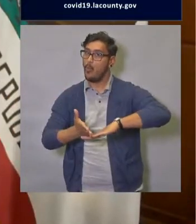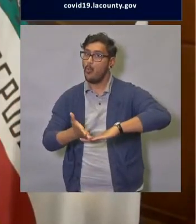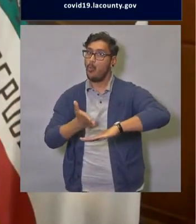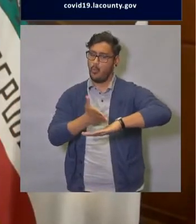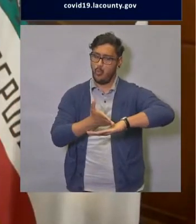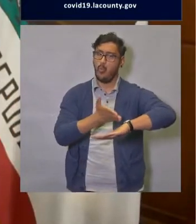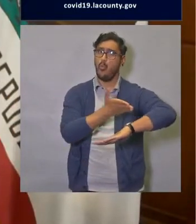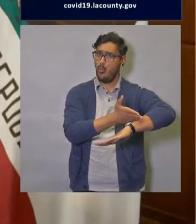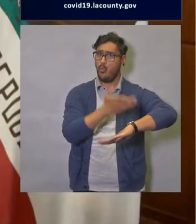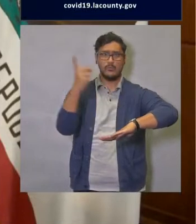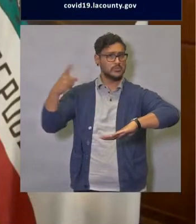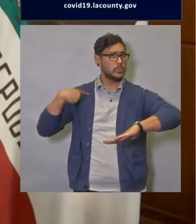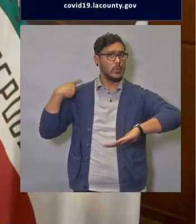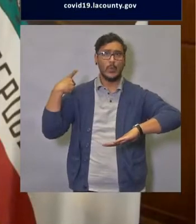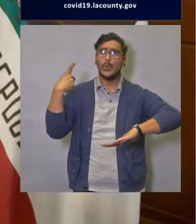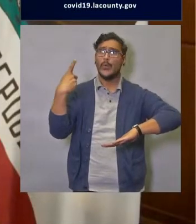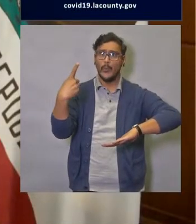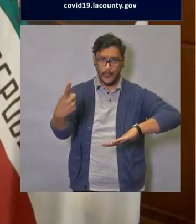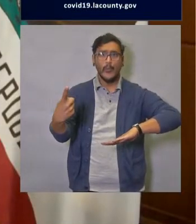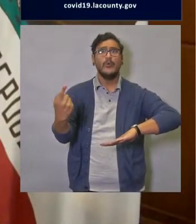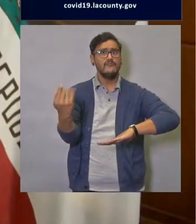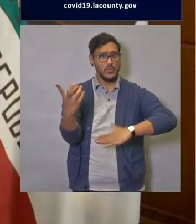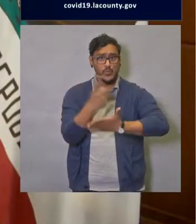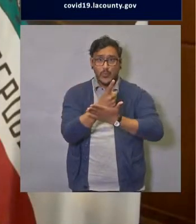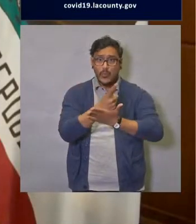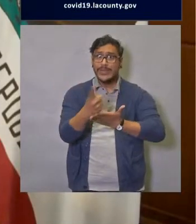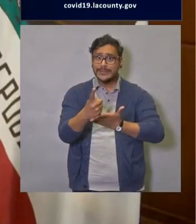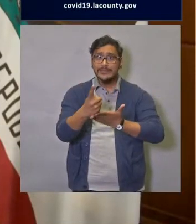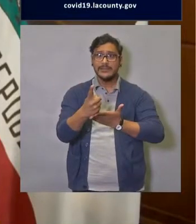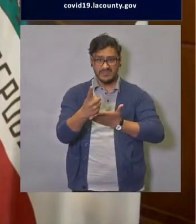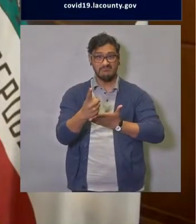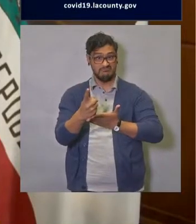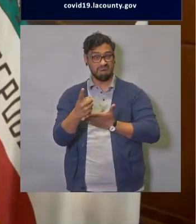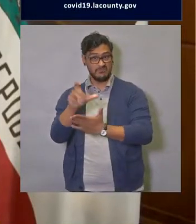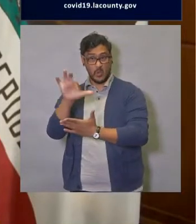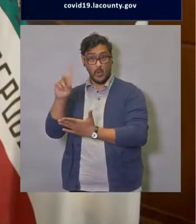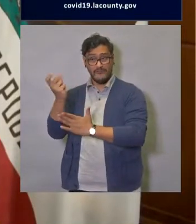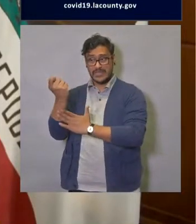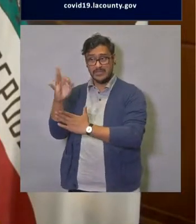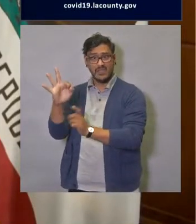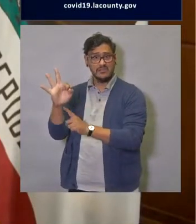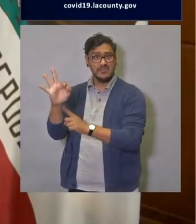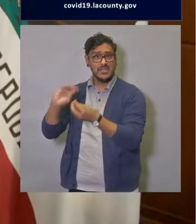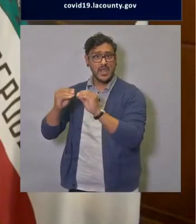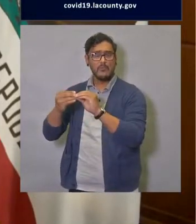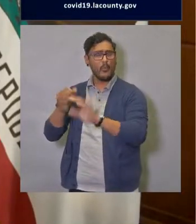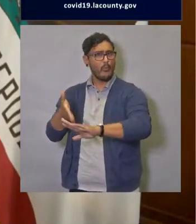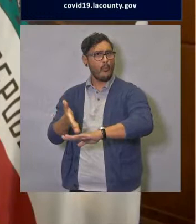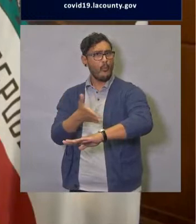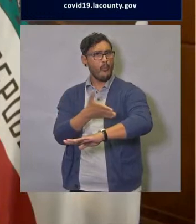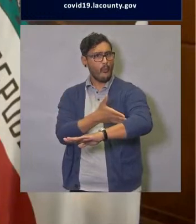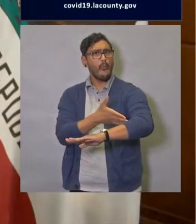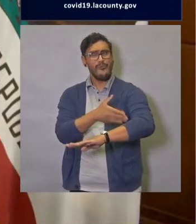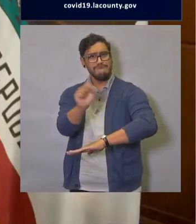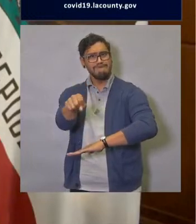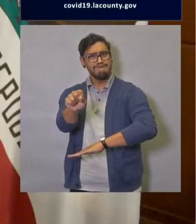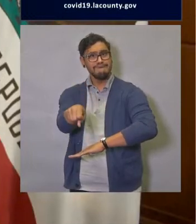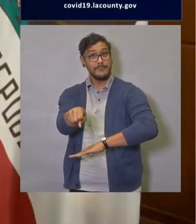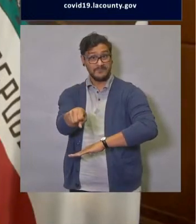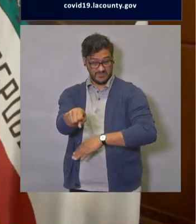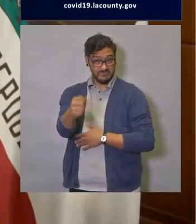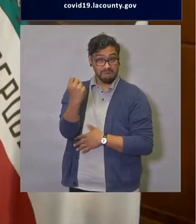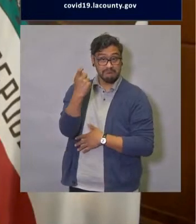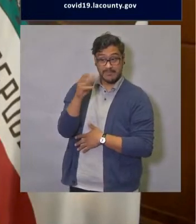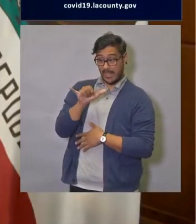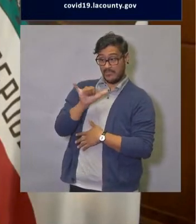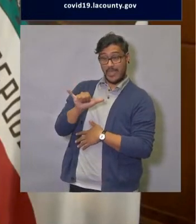made some great progress in the past few weeks in terms of our COVID numbers. With these declines, our hospitals have been able to